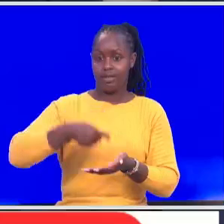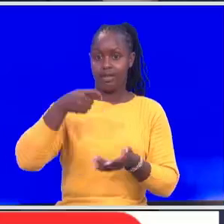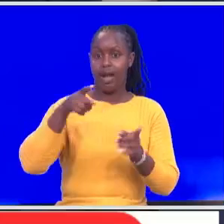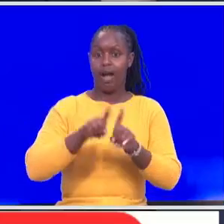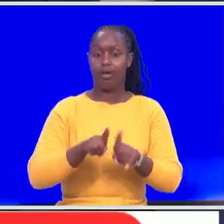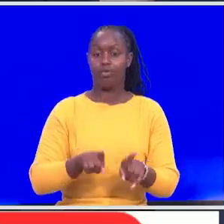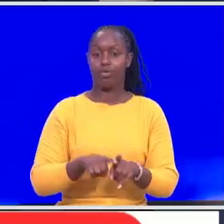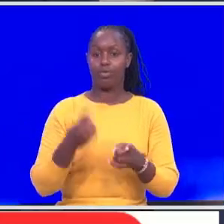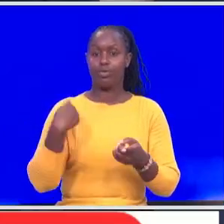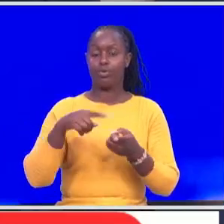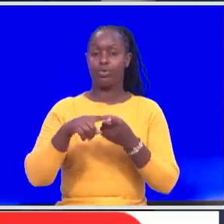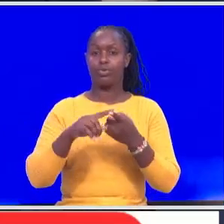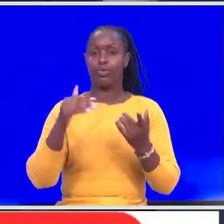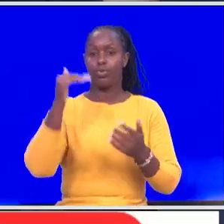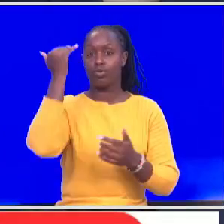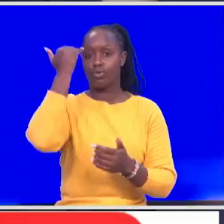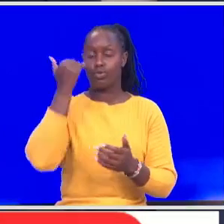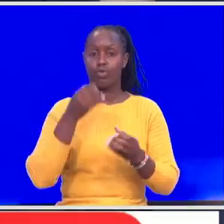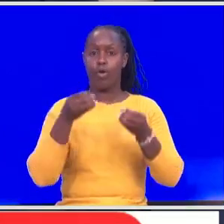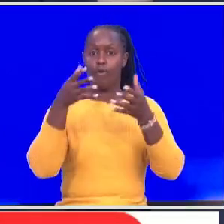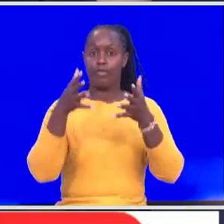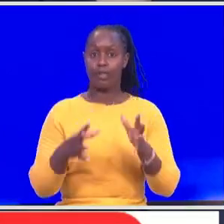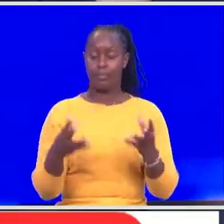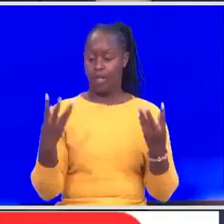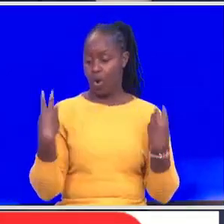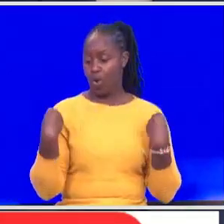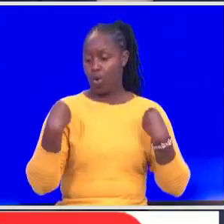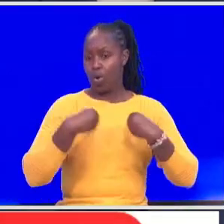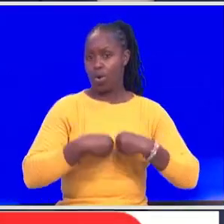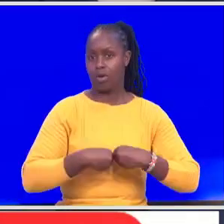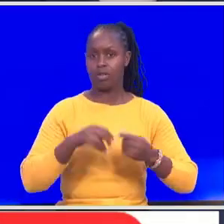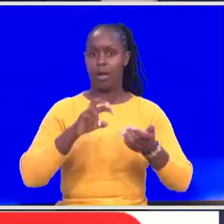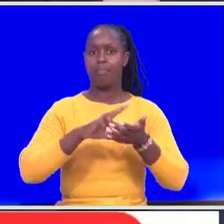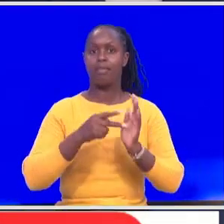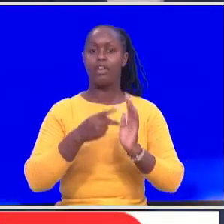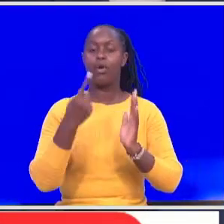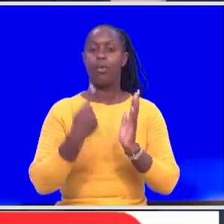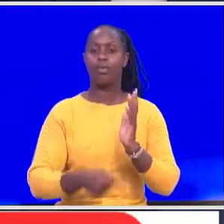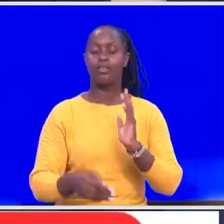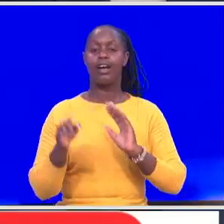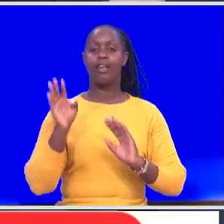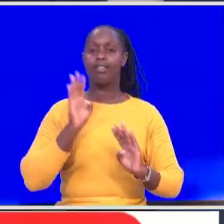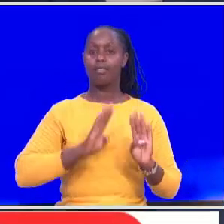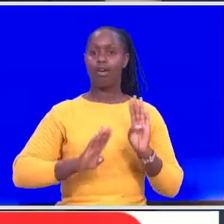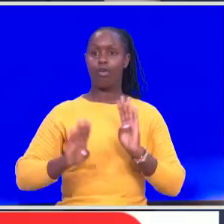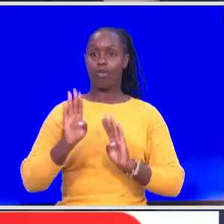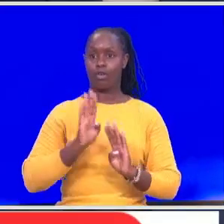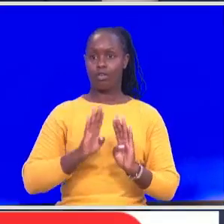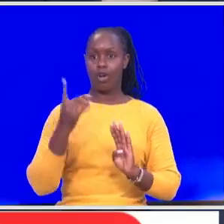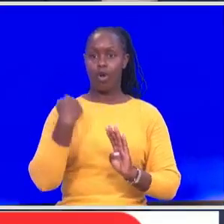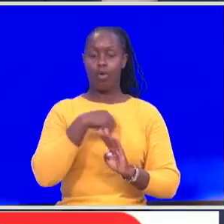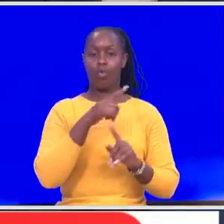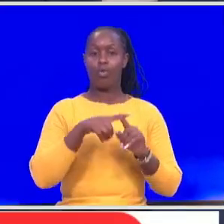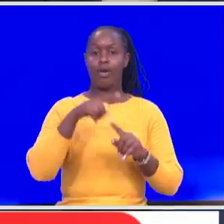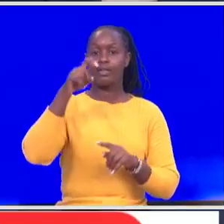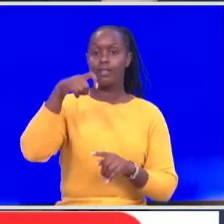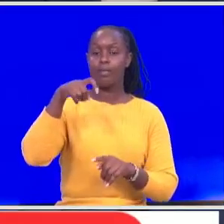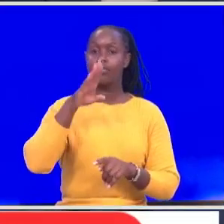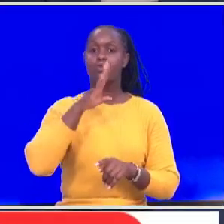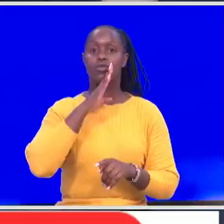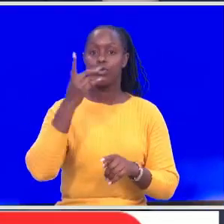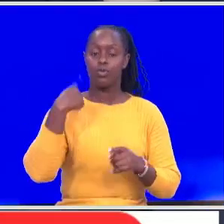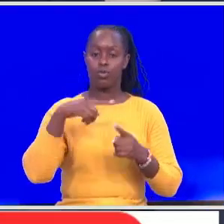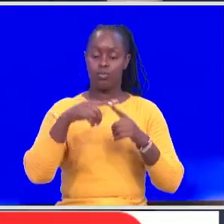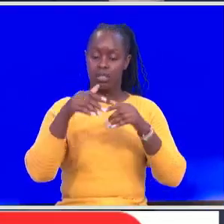officers magnify the conduct we are supposed to stand out,